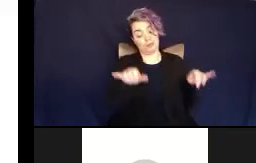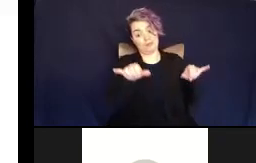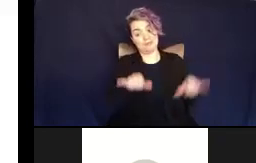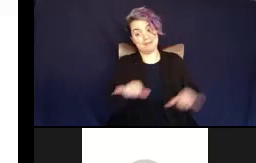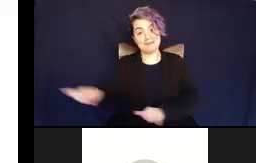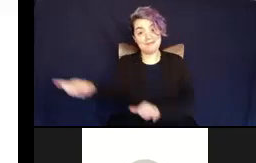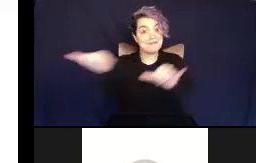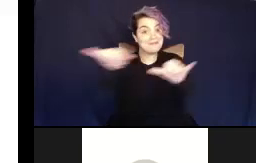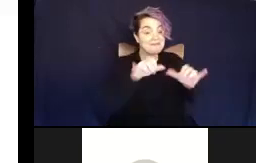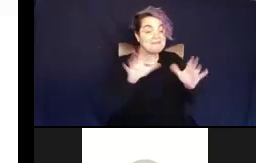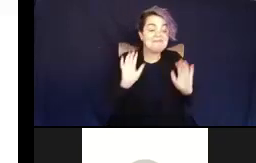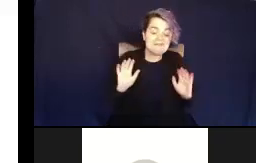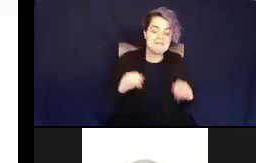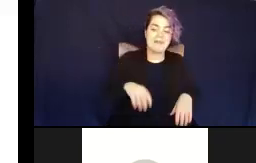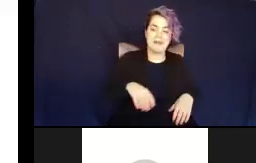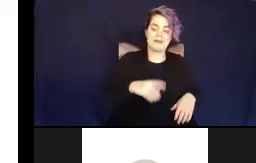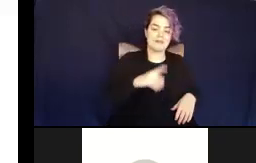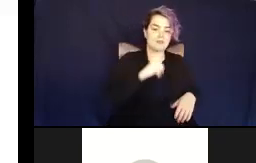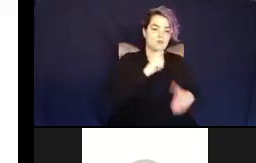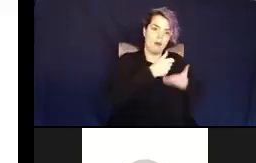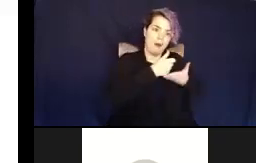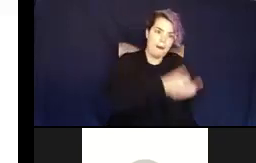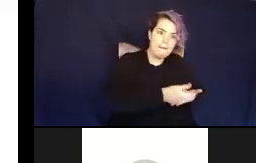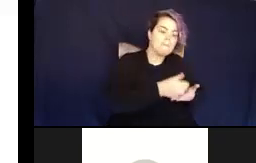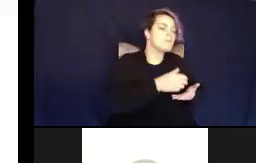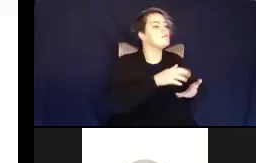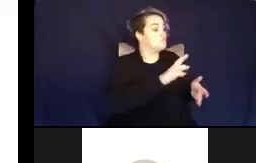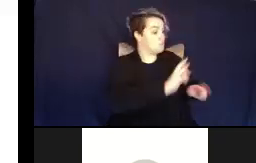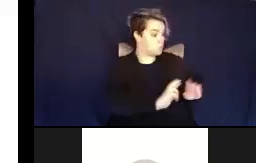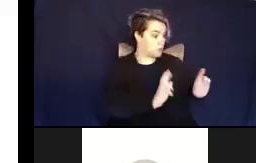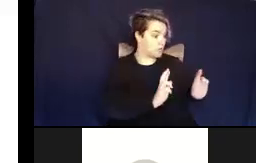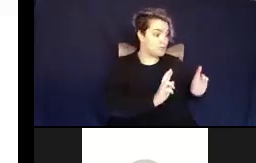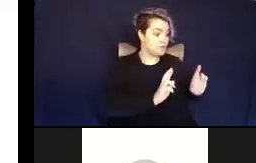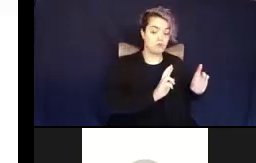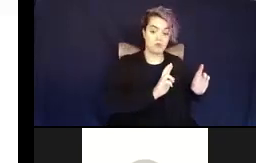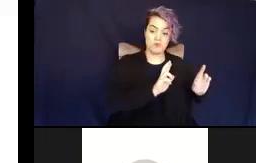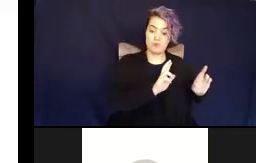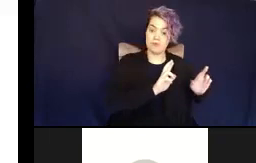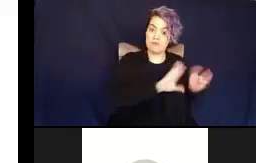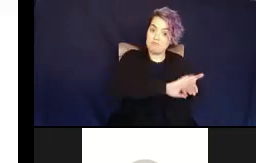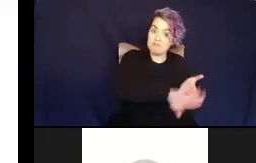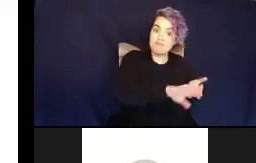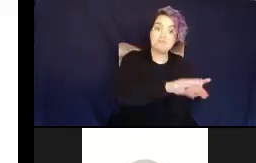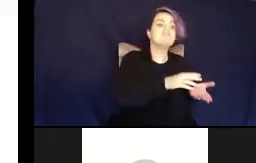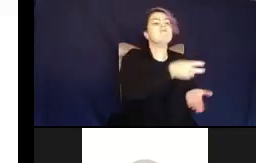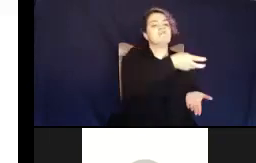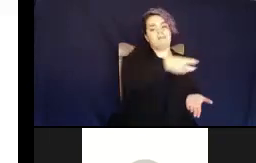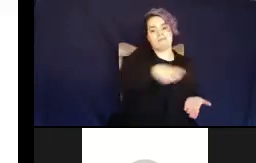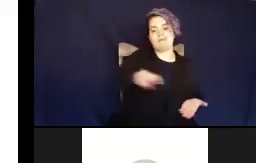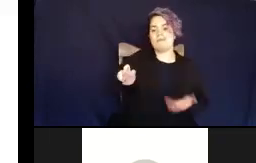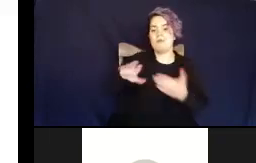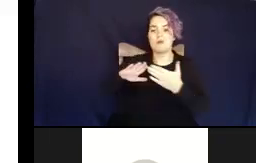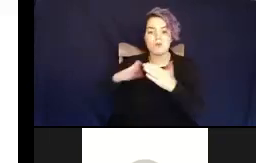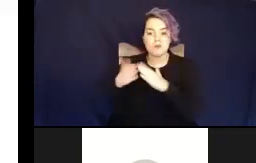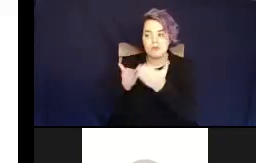to help people get out and link people with community services, and most particularly with